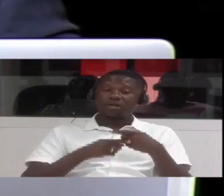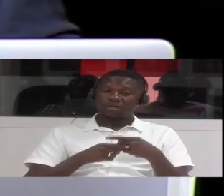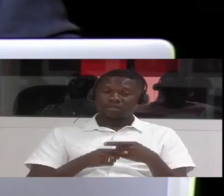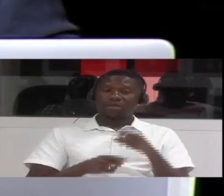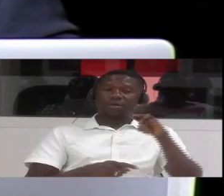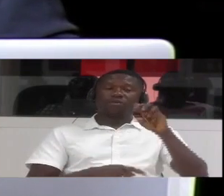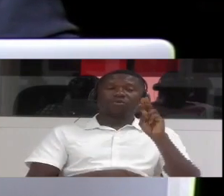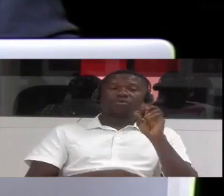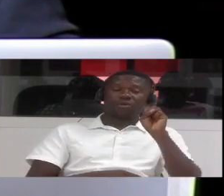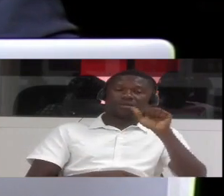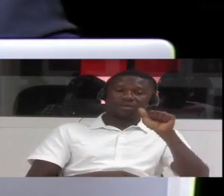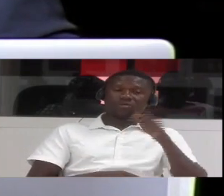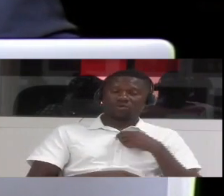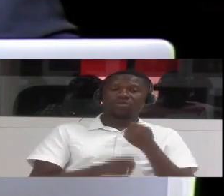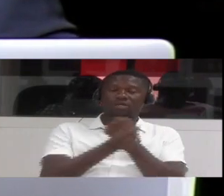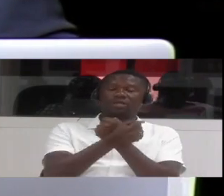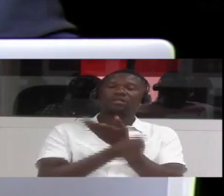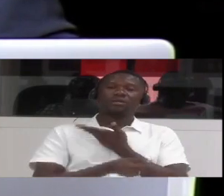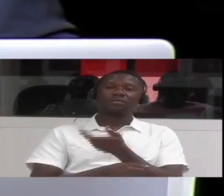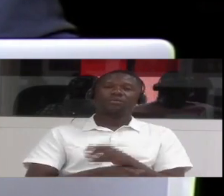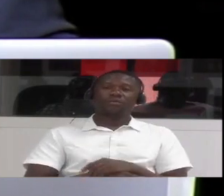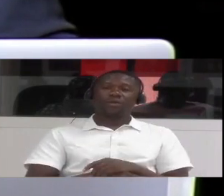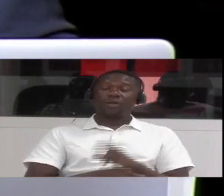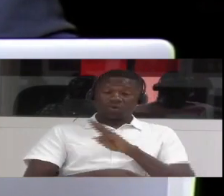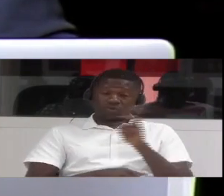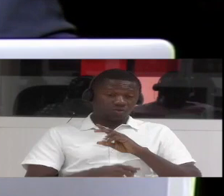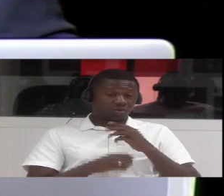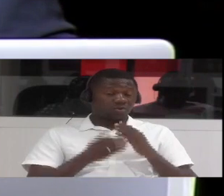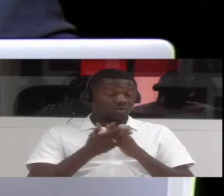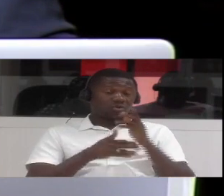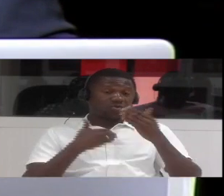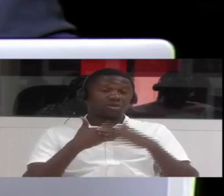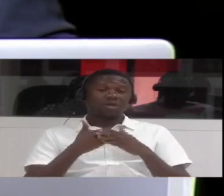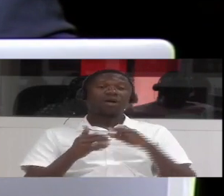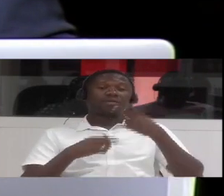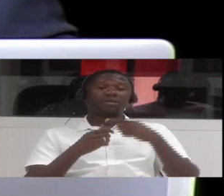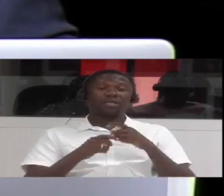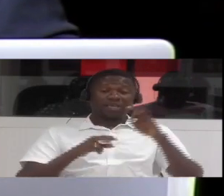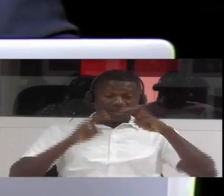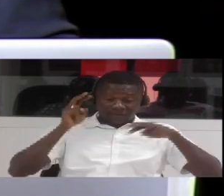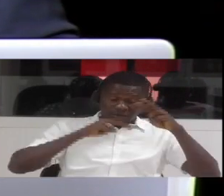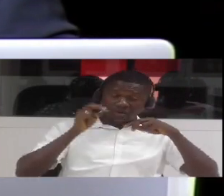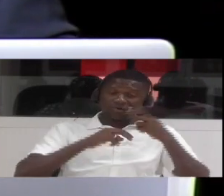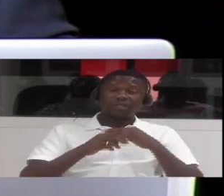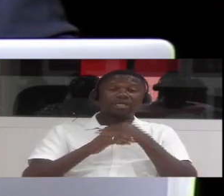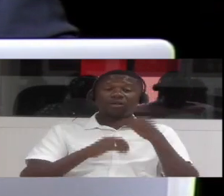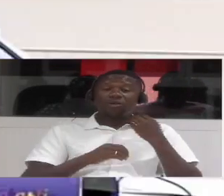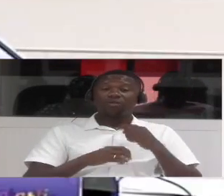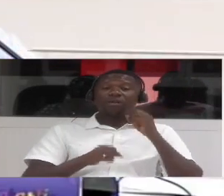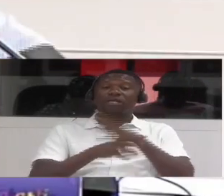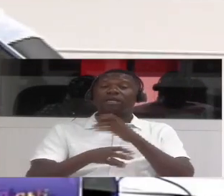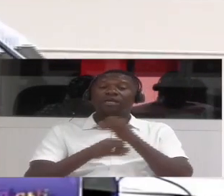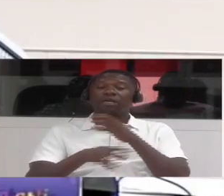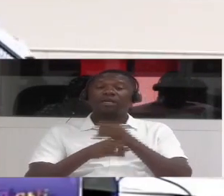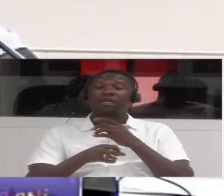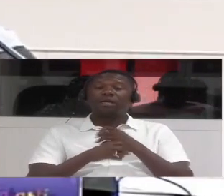to the investigation or possible investigation of the killing of the Ghanaians. Yes, Gambia. Yes. The Ghanaians